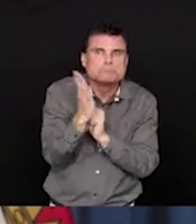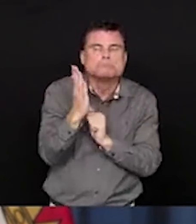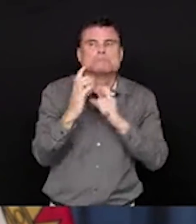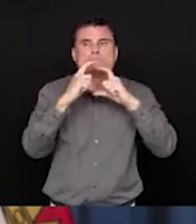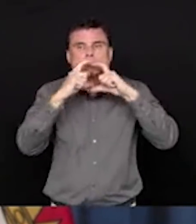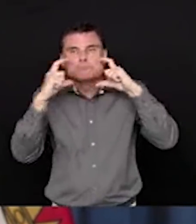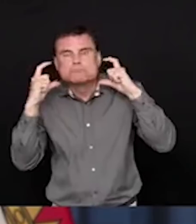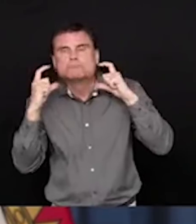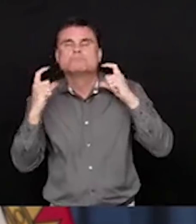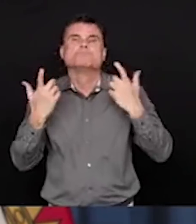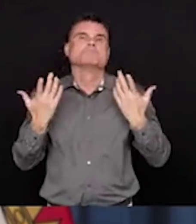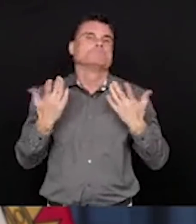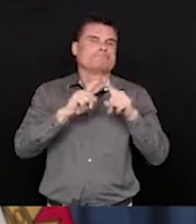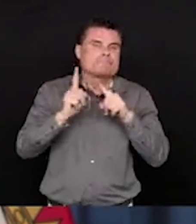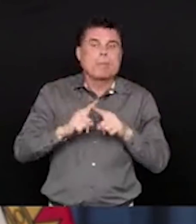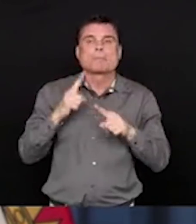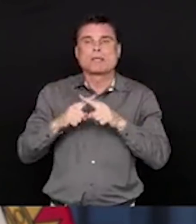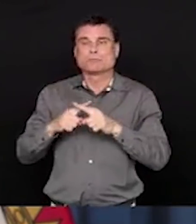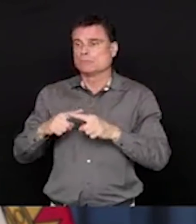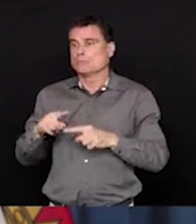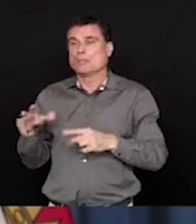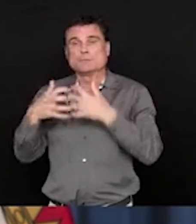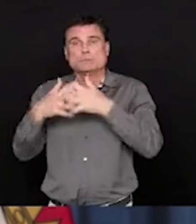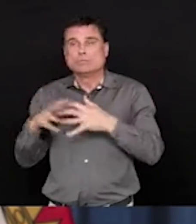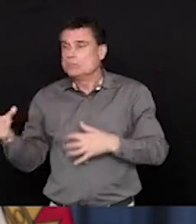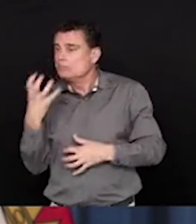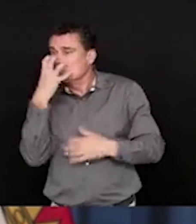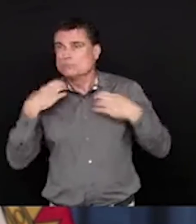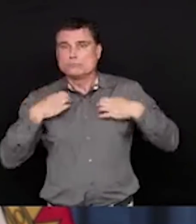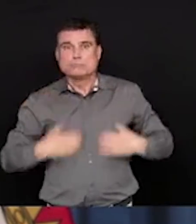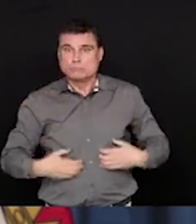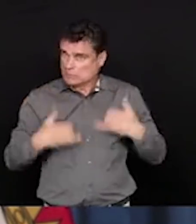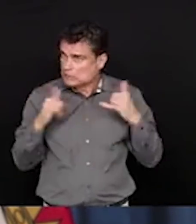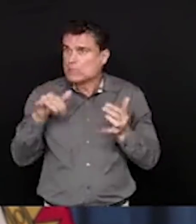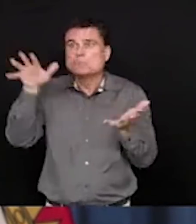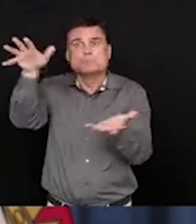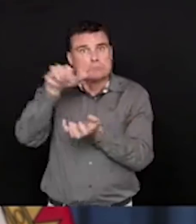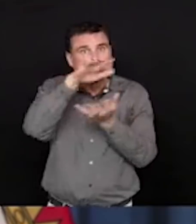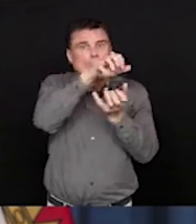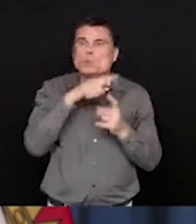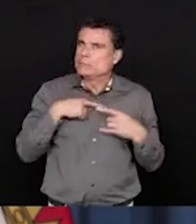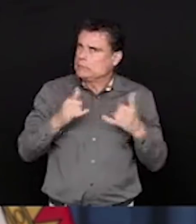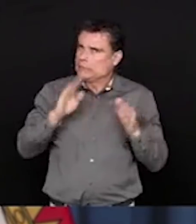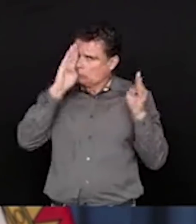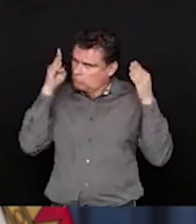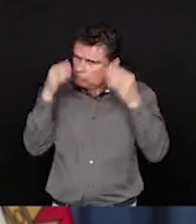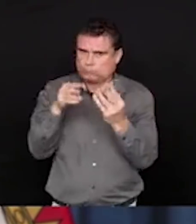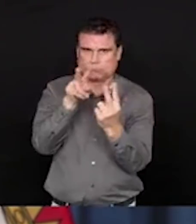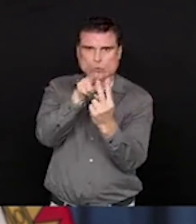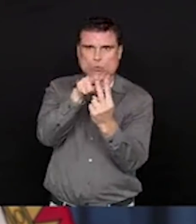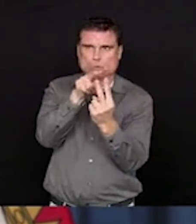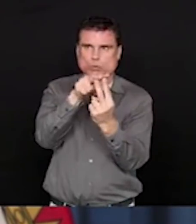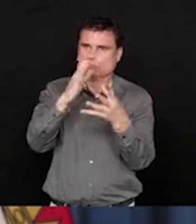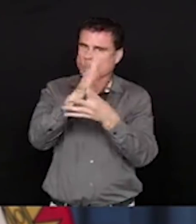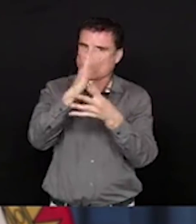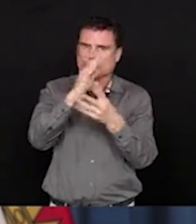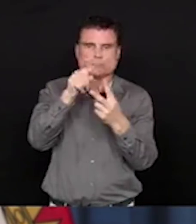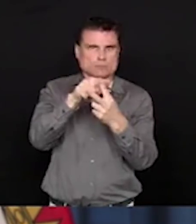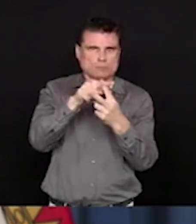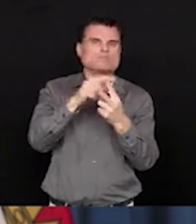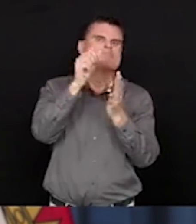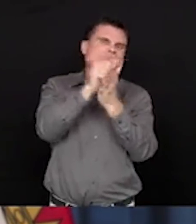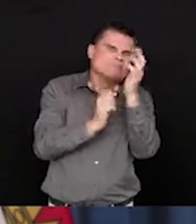PPE. But we have to keep working on that, and we're hopeful that if we can get through these next couple of weeks, which are important